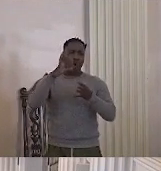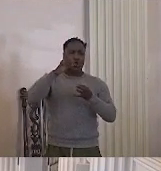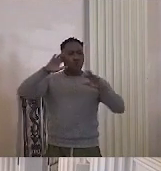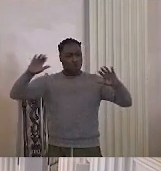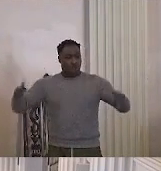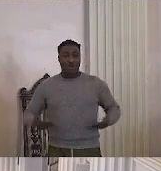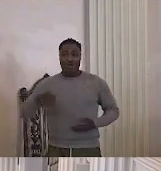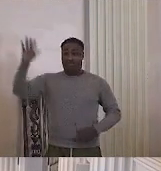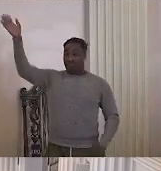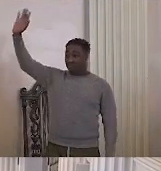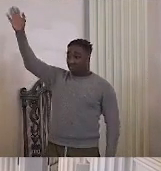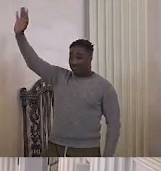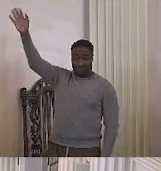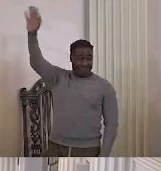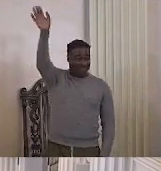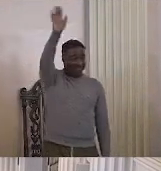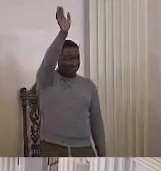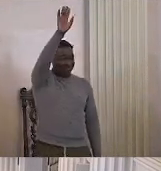Do we have any visitors?